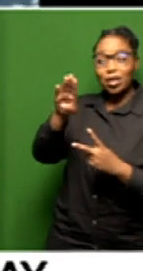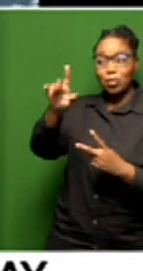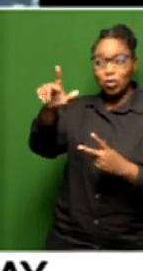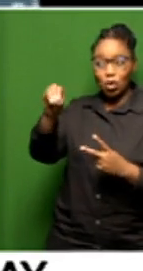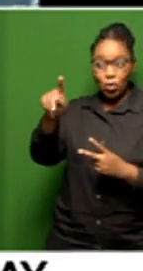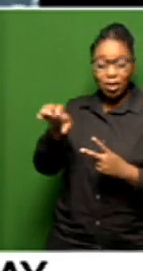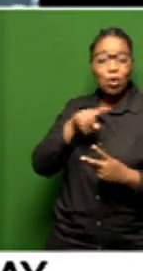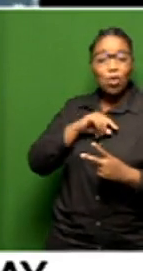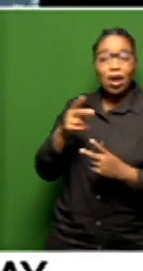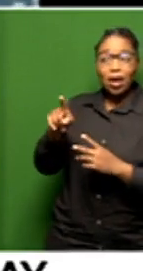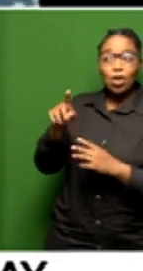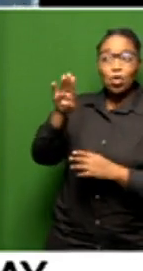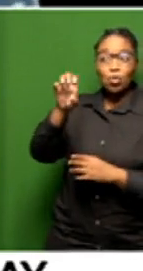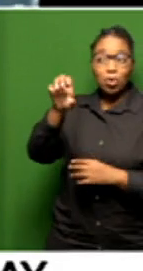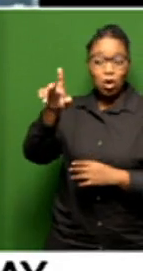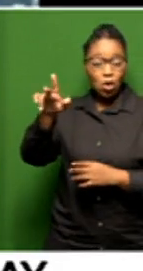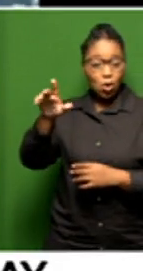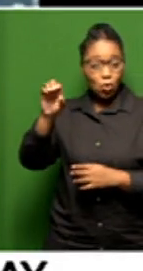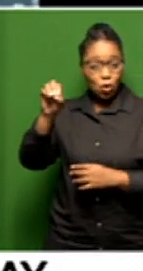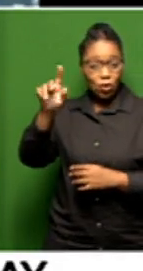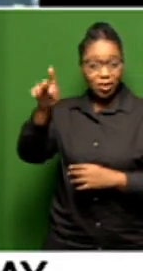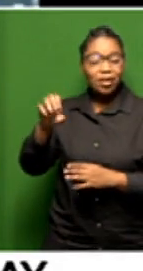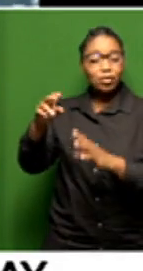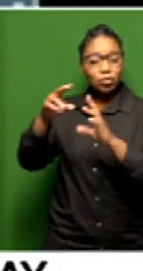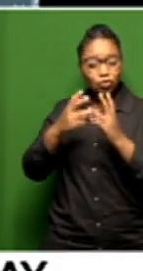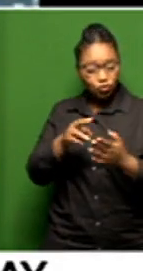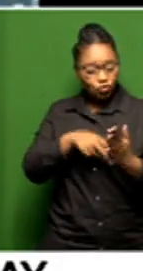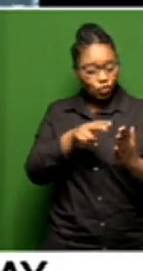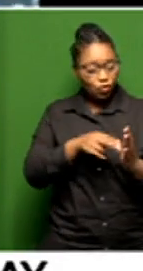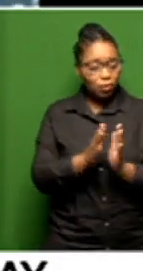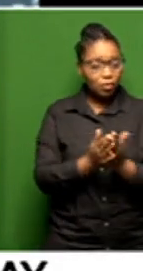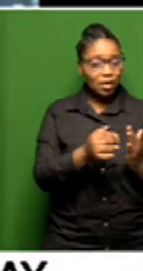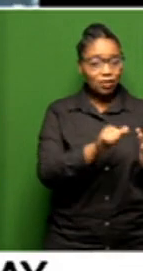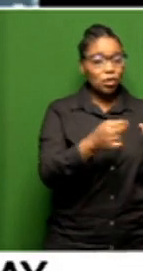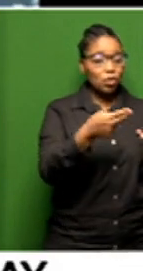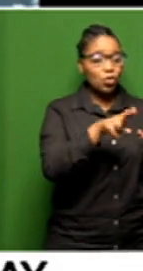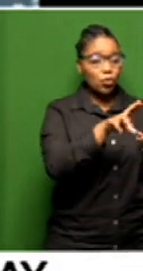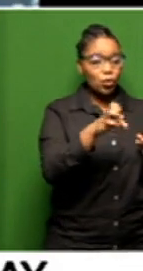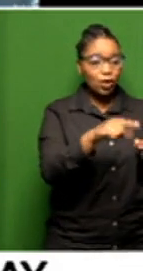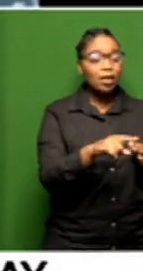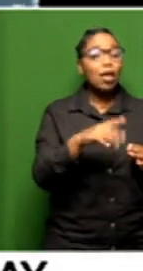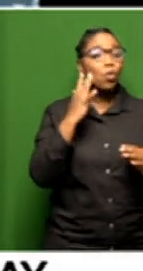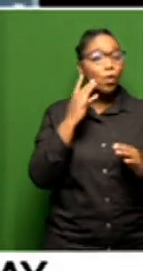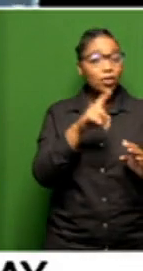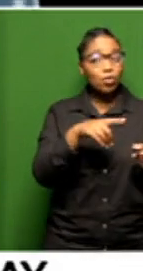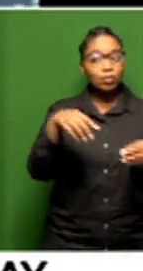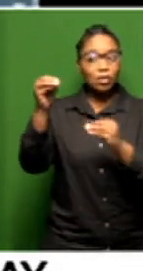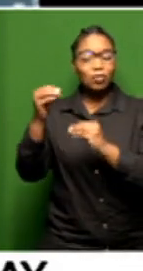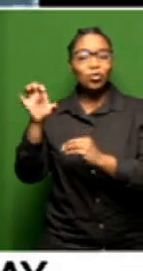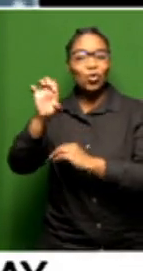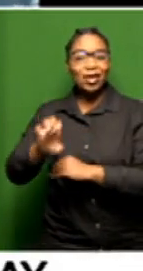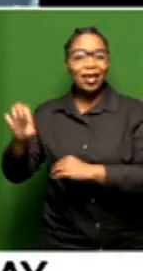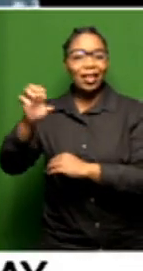up reading Langston Hughes, and later in life, when he was exiled in England, they became close friends.